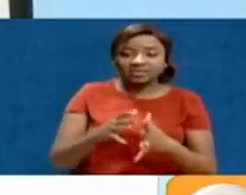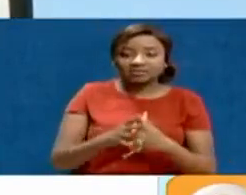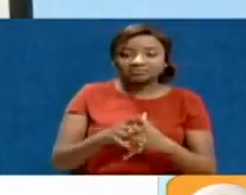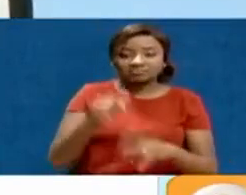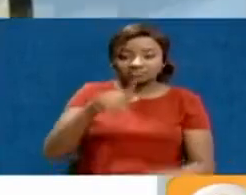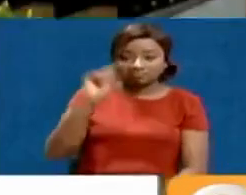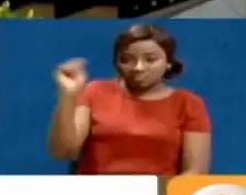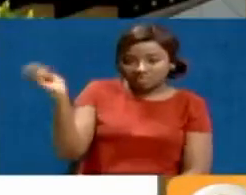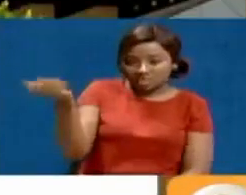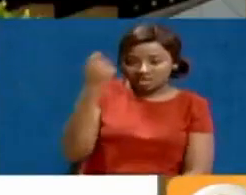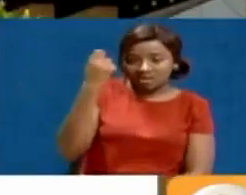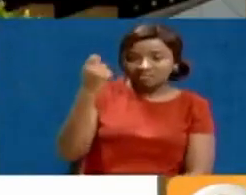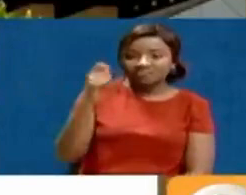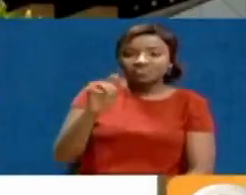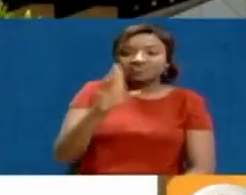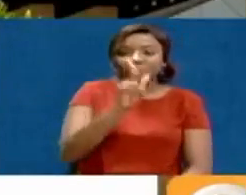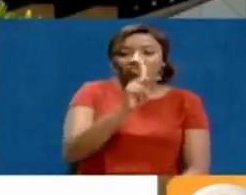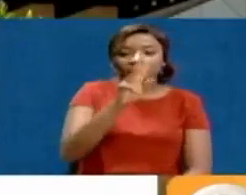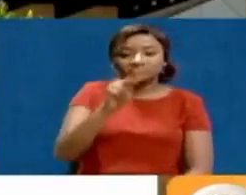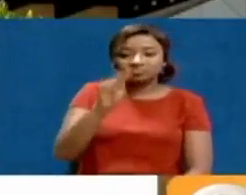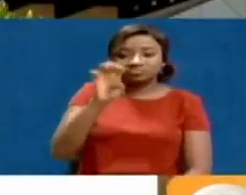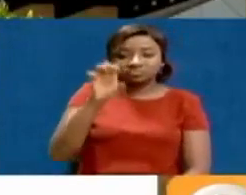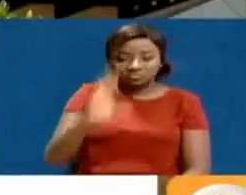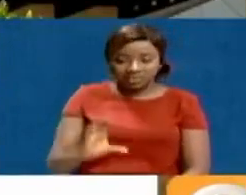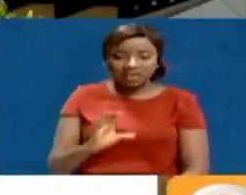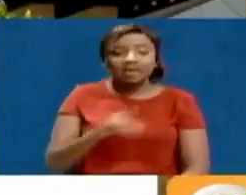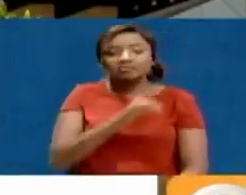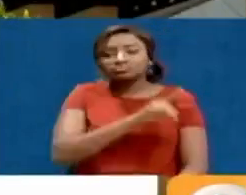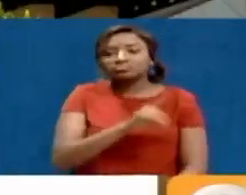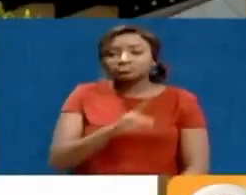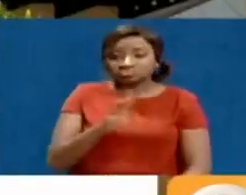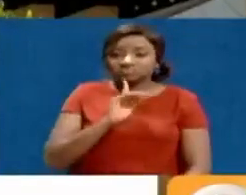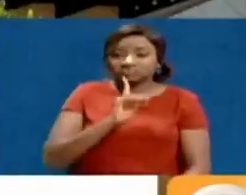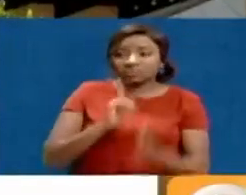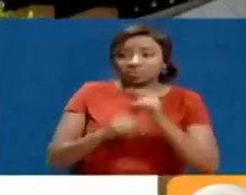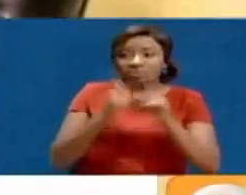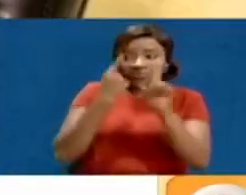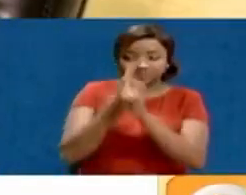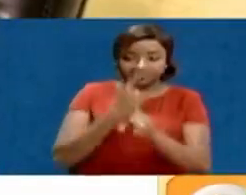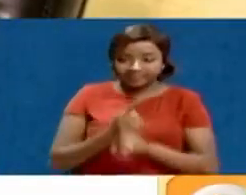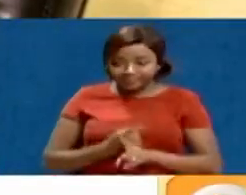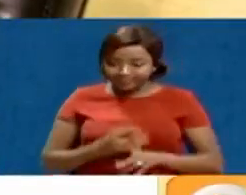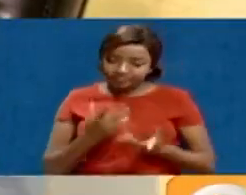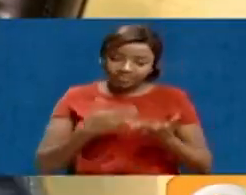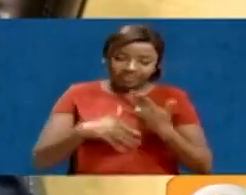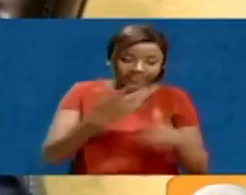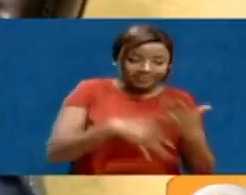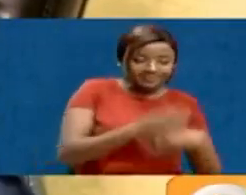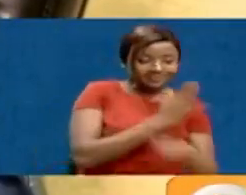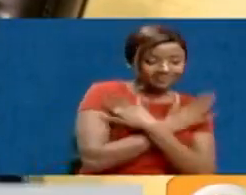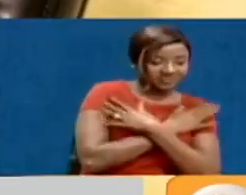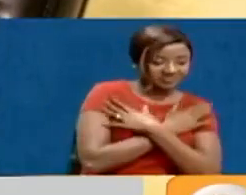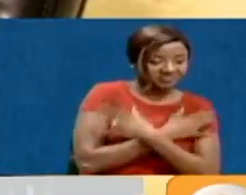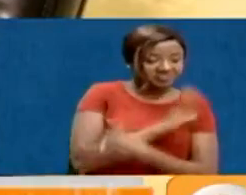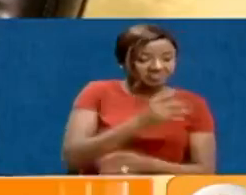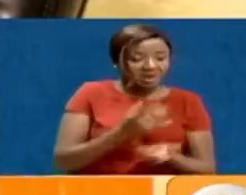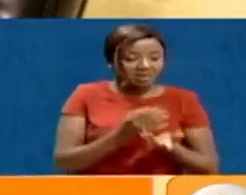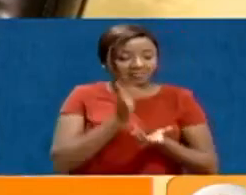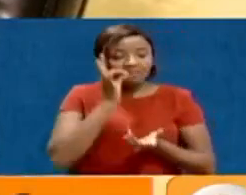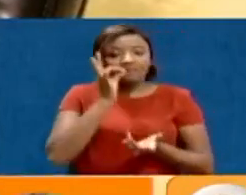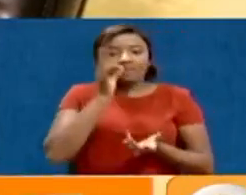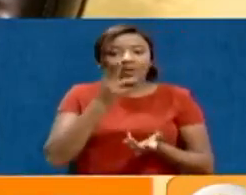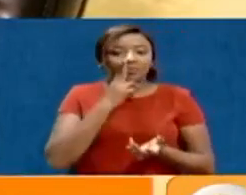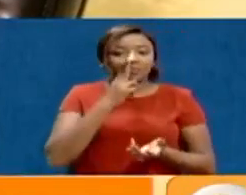maalum nchini, akitaja sababu kadhaa. Some of them involved with companies maybe which were taking drugs, parties which were